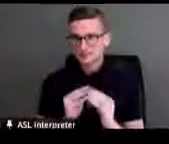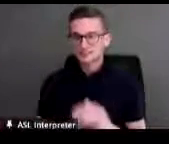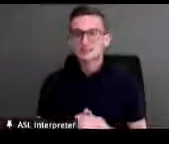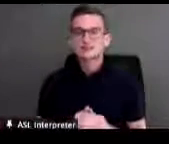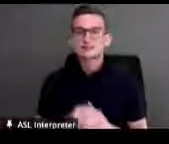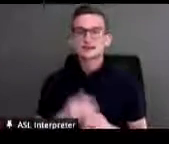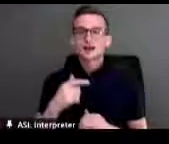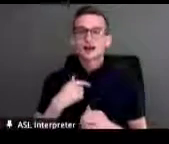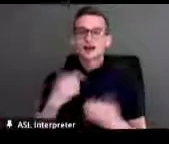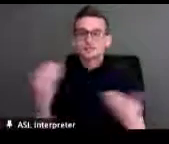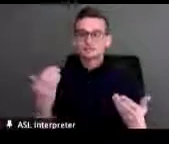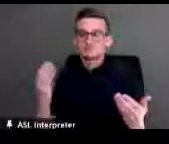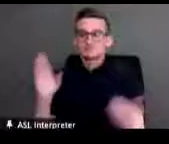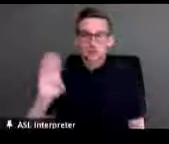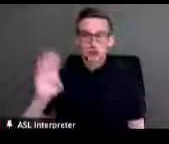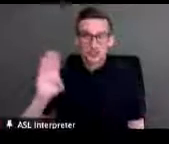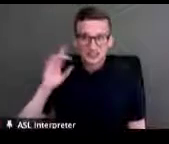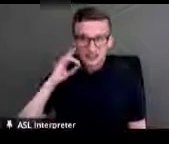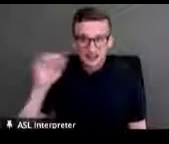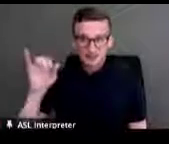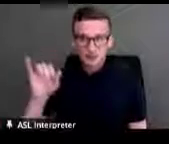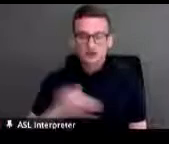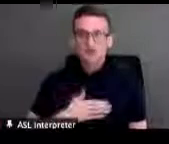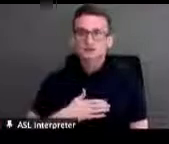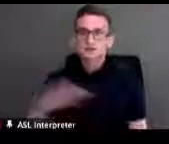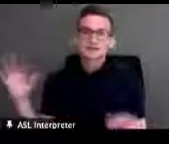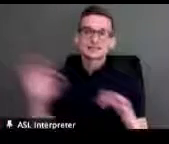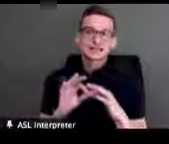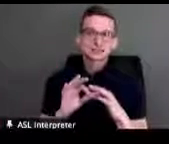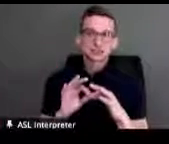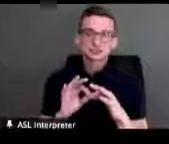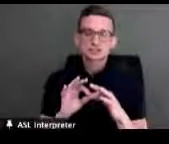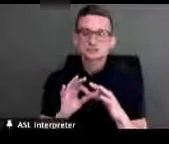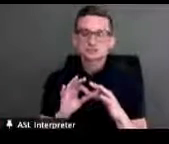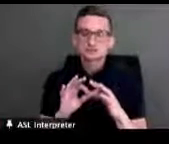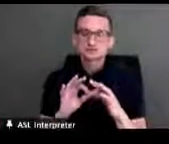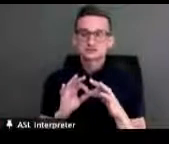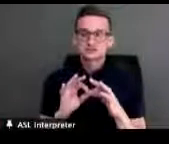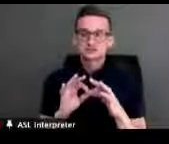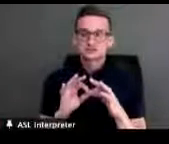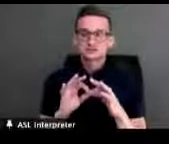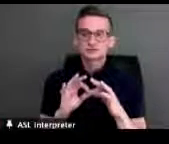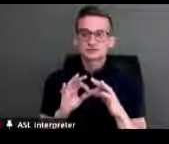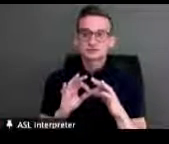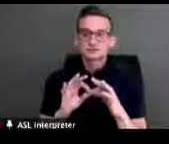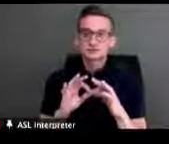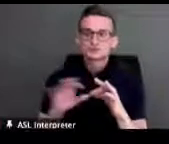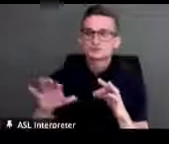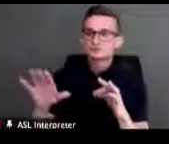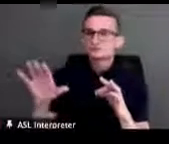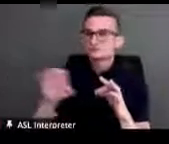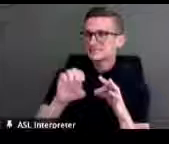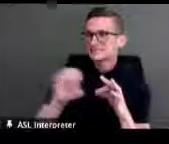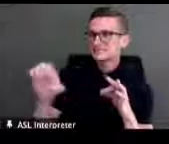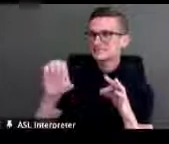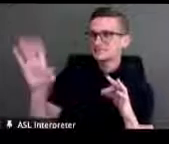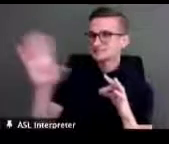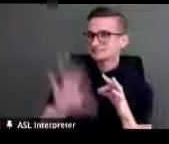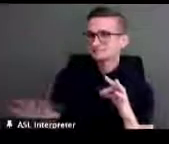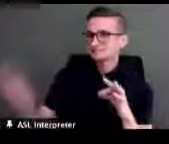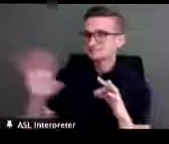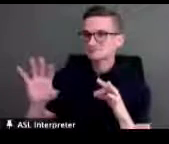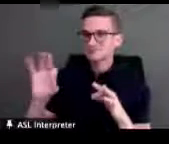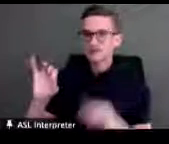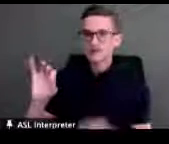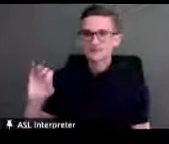from Berkeley, California. My connection to the great area east of the foothills and